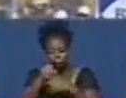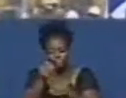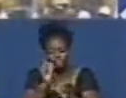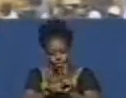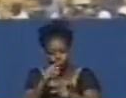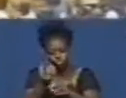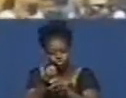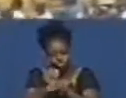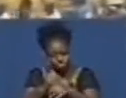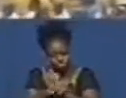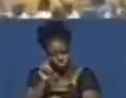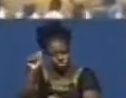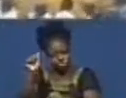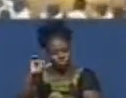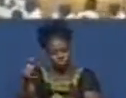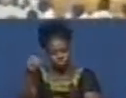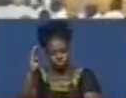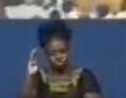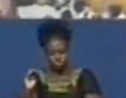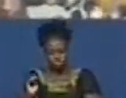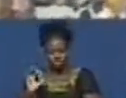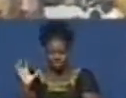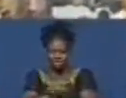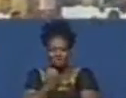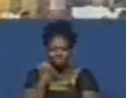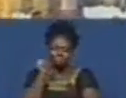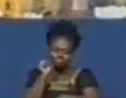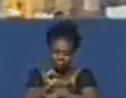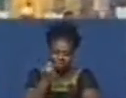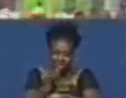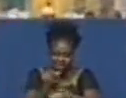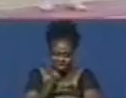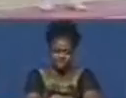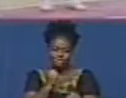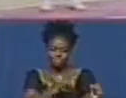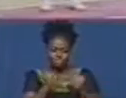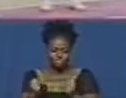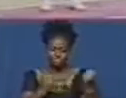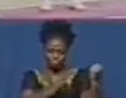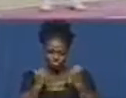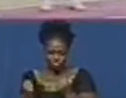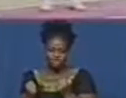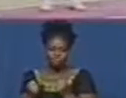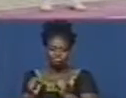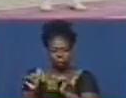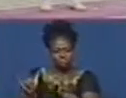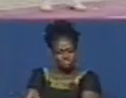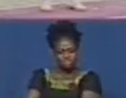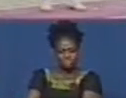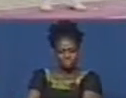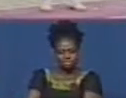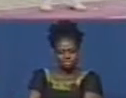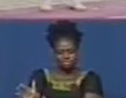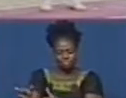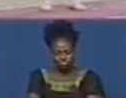jobs. It has taken a lot of hard work and strong nerves to stay on the straight and